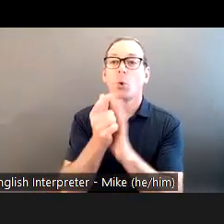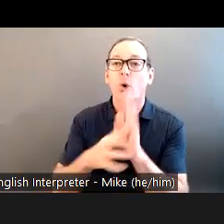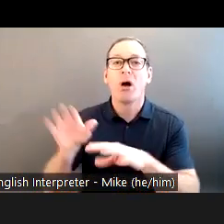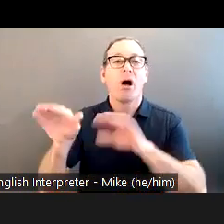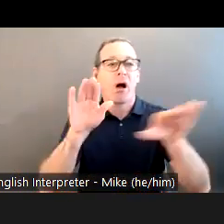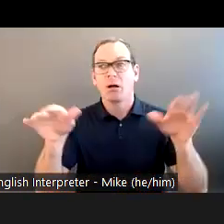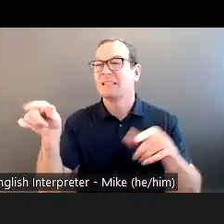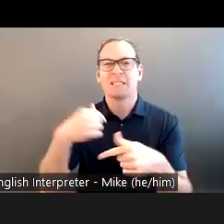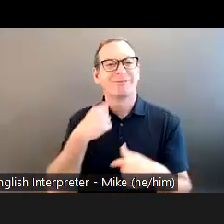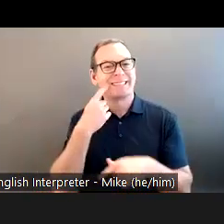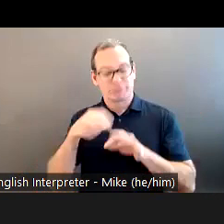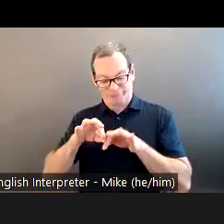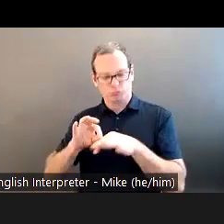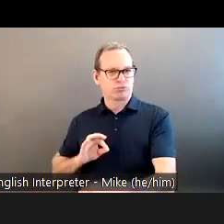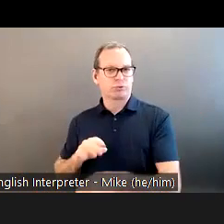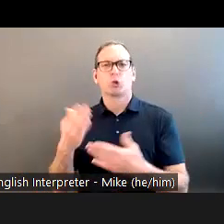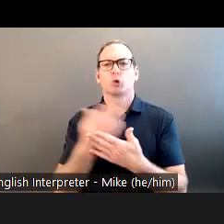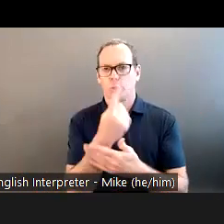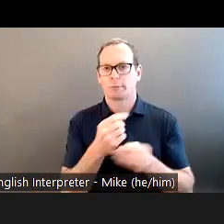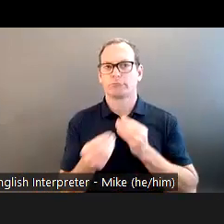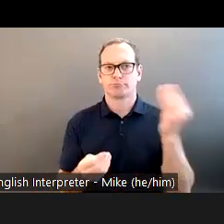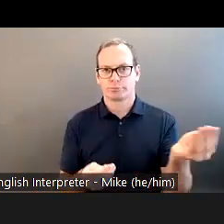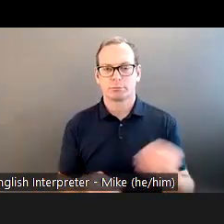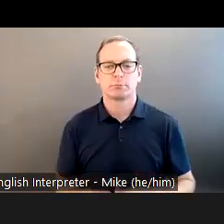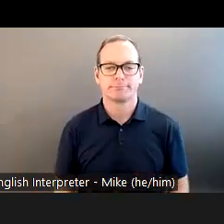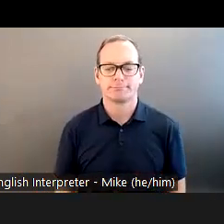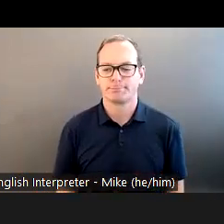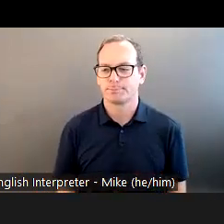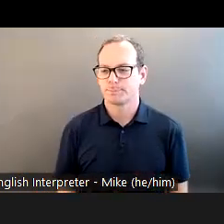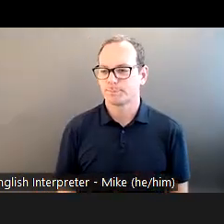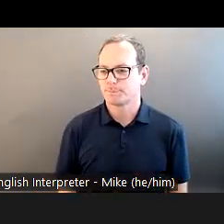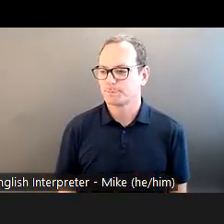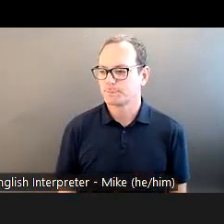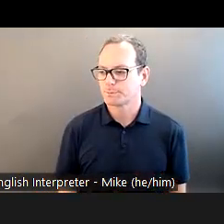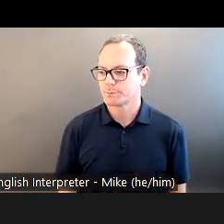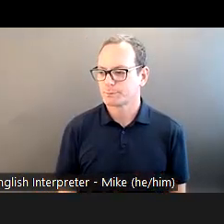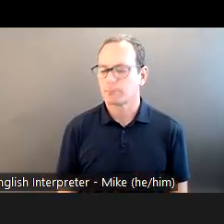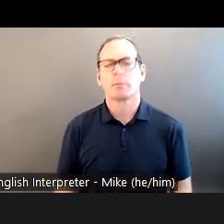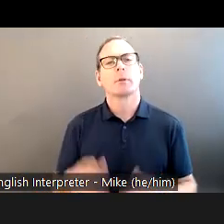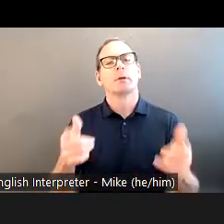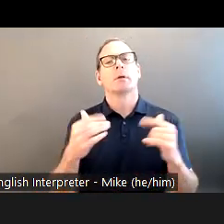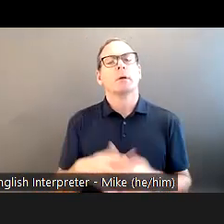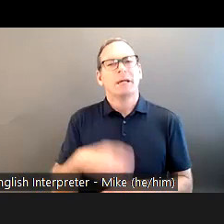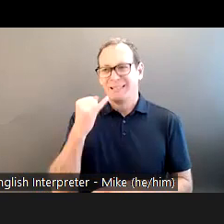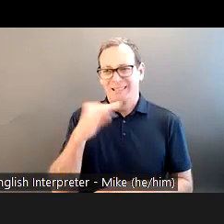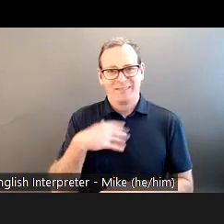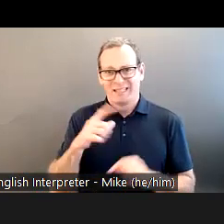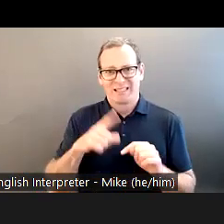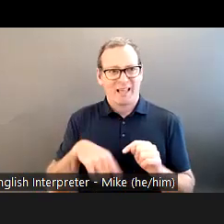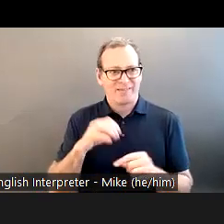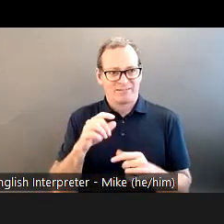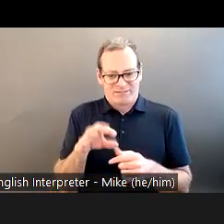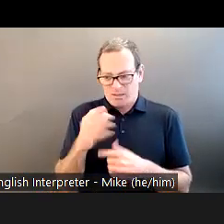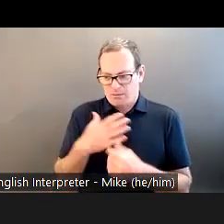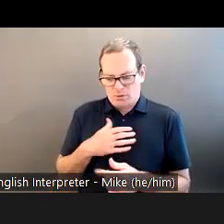What if I cannot find the originals? So it's usually a best practice for anybody who's relying on this